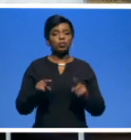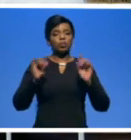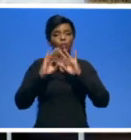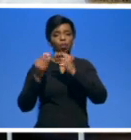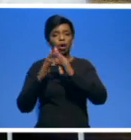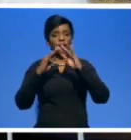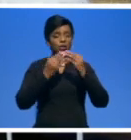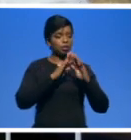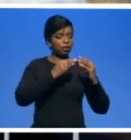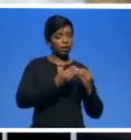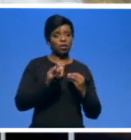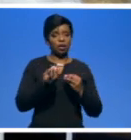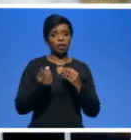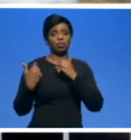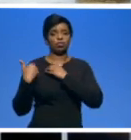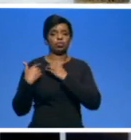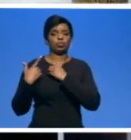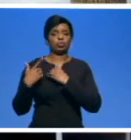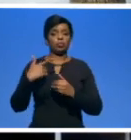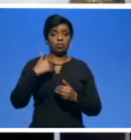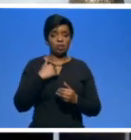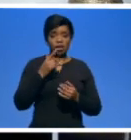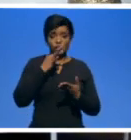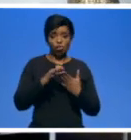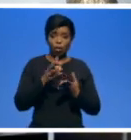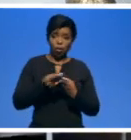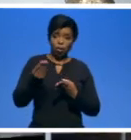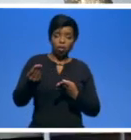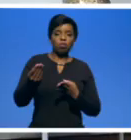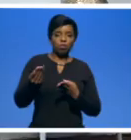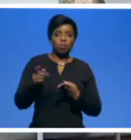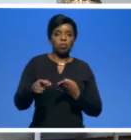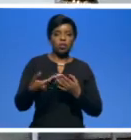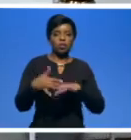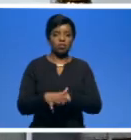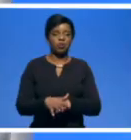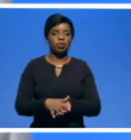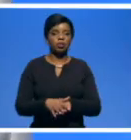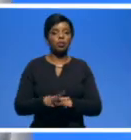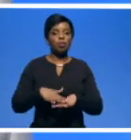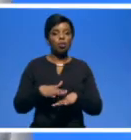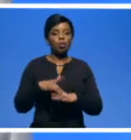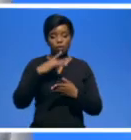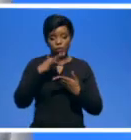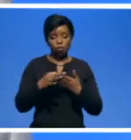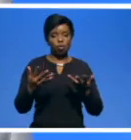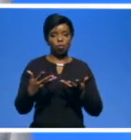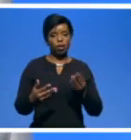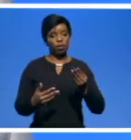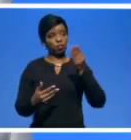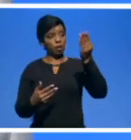the responsibility to undertake those recommendations, mm-hmm, and implement them. Furthermore, we're an institution that reports to Parliament. So the reporters